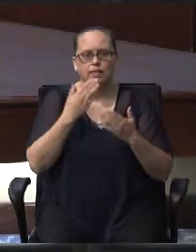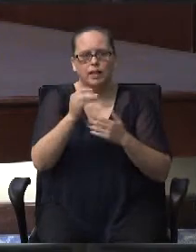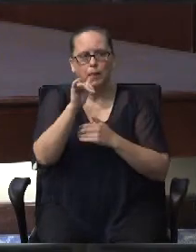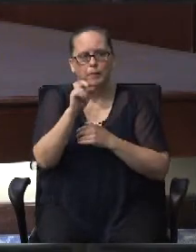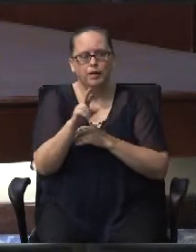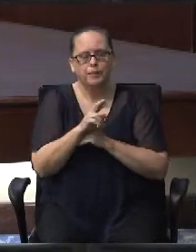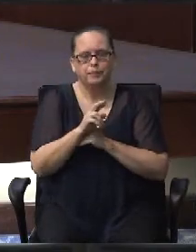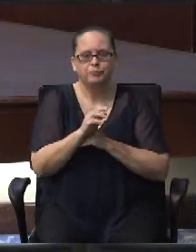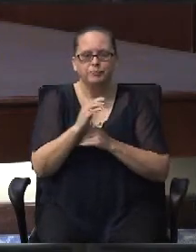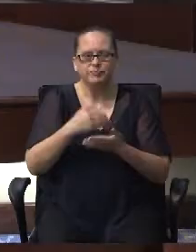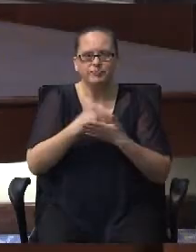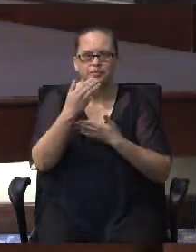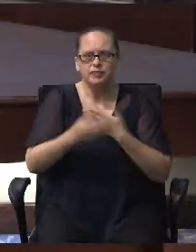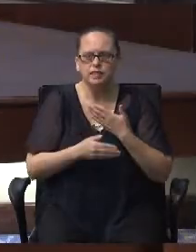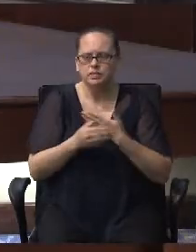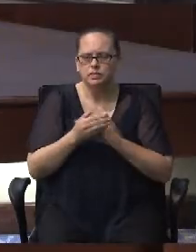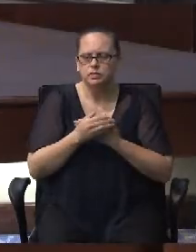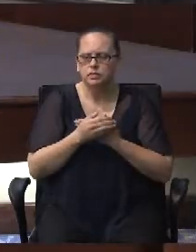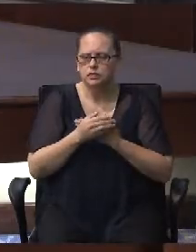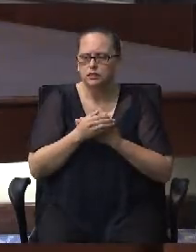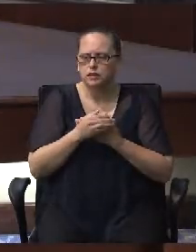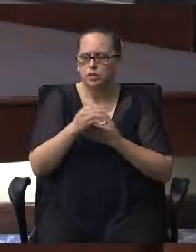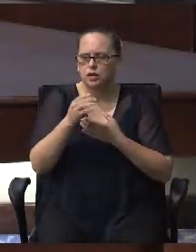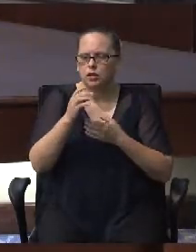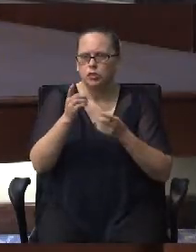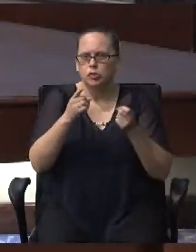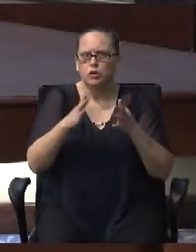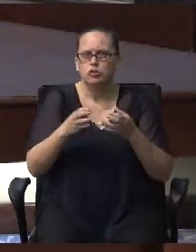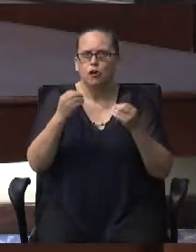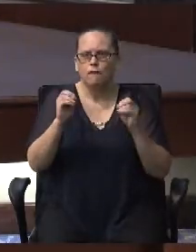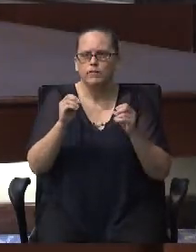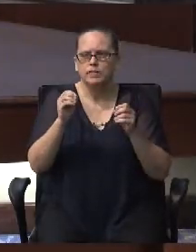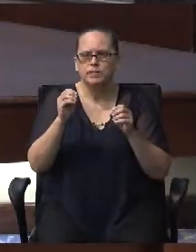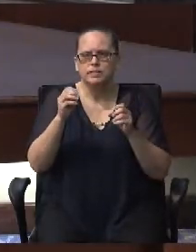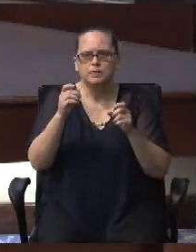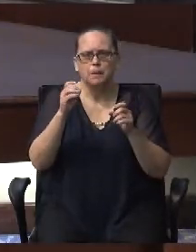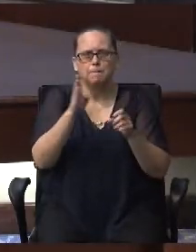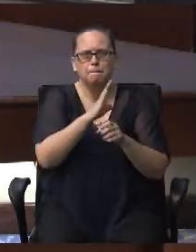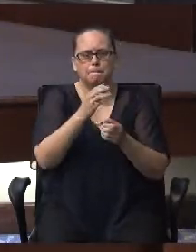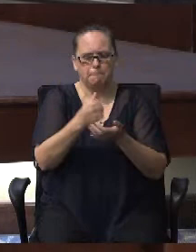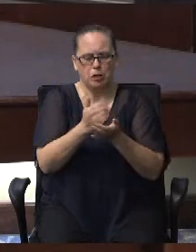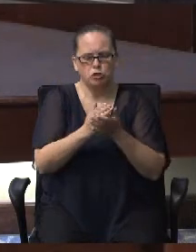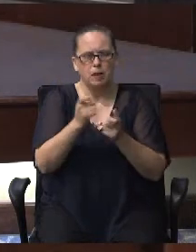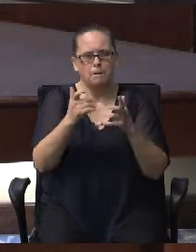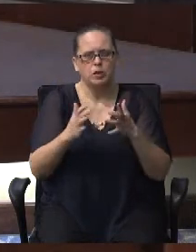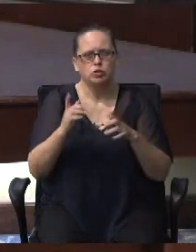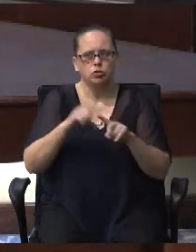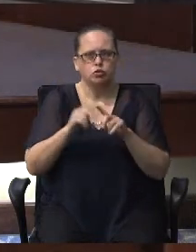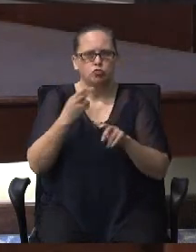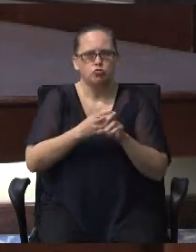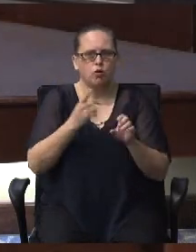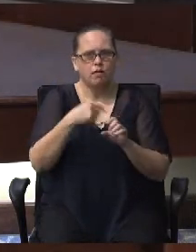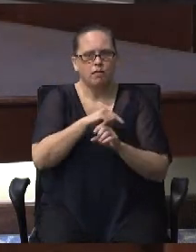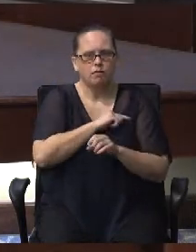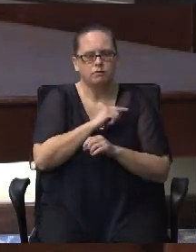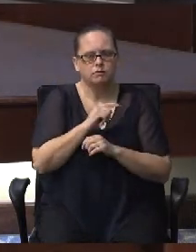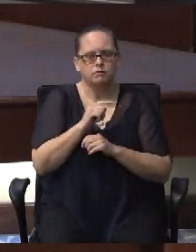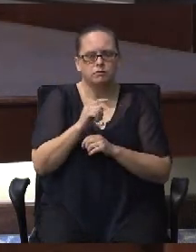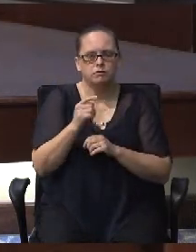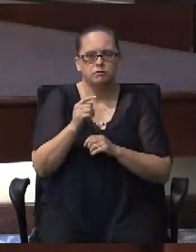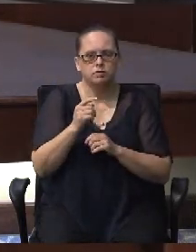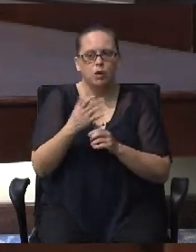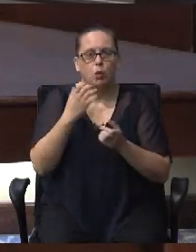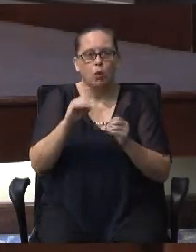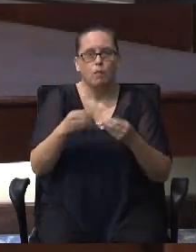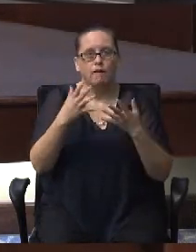We'll have Nick Sarpy, our Director of Office of Management and Budget, join us at the table in a moment to guide the public hearing. I did want to